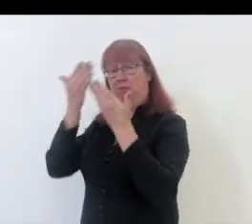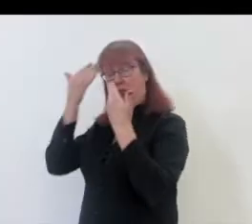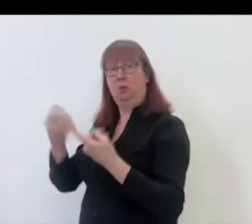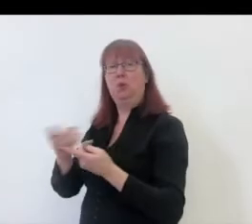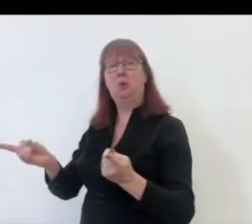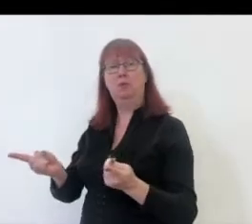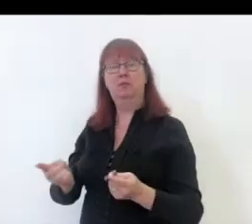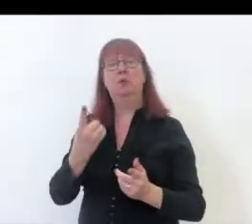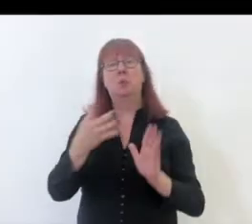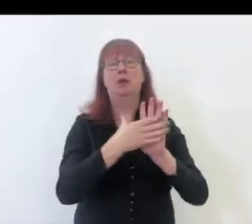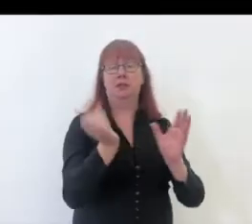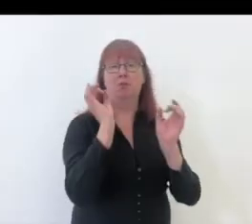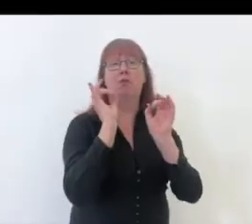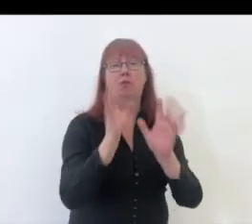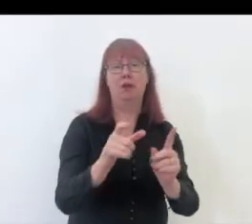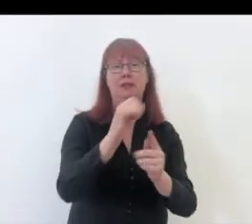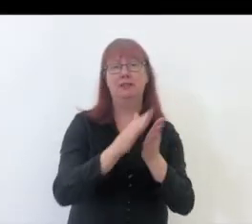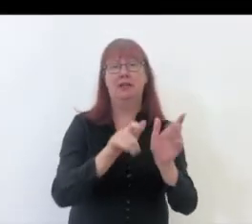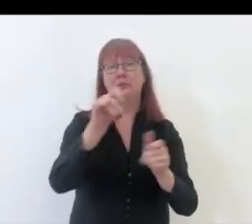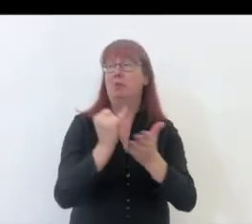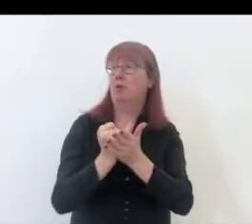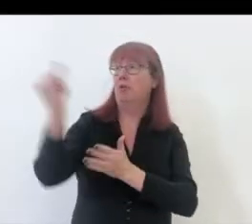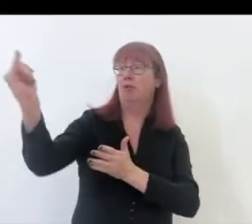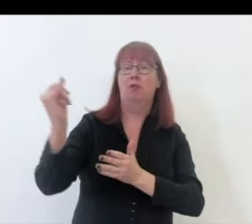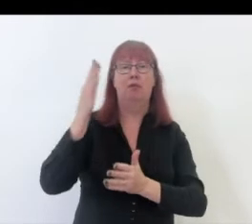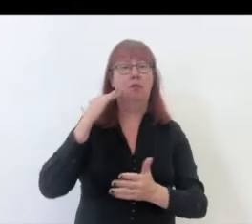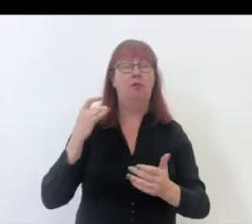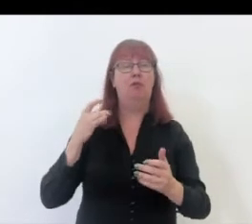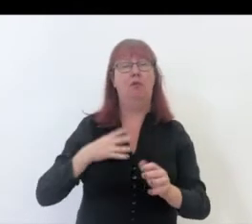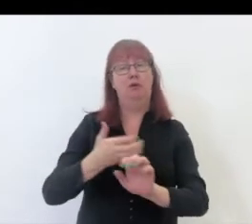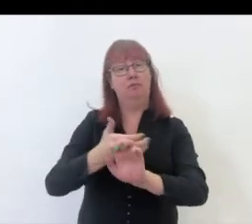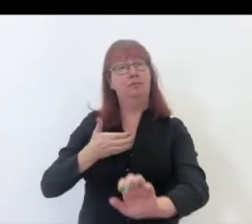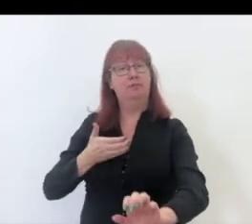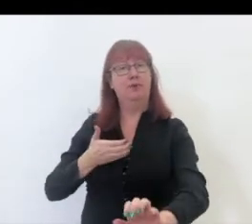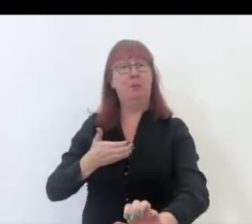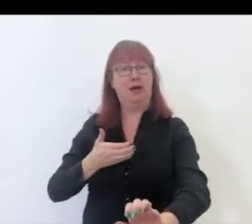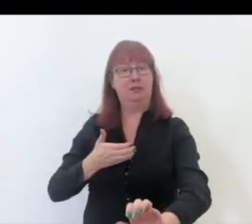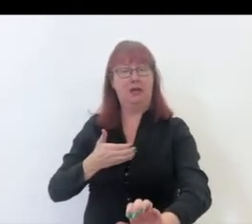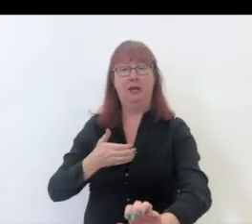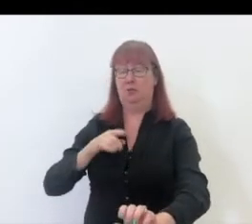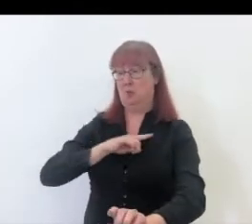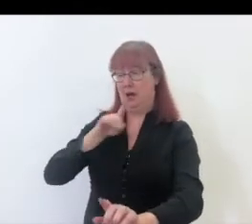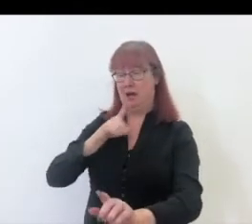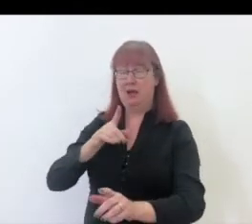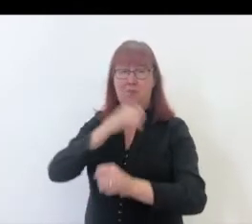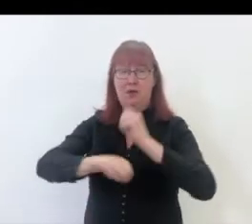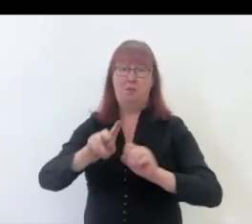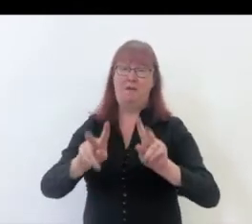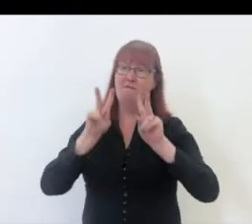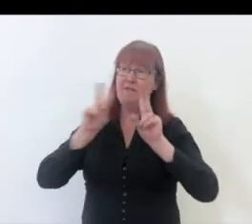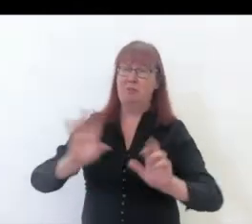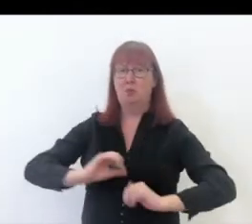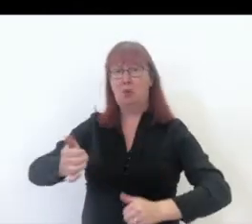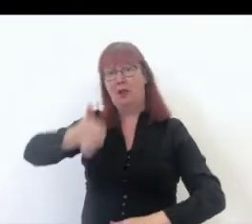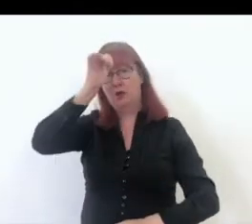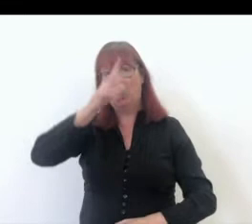A case in point is a group called Disabled People Against Apartheid who hit the headlines when